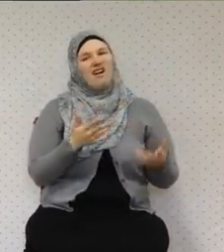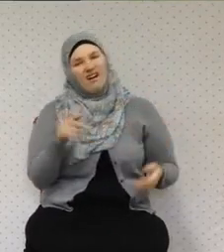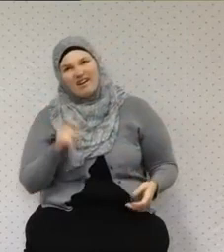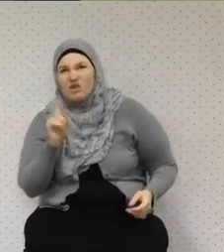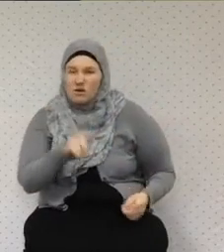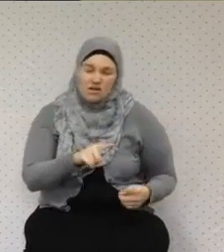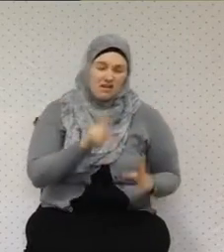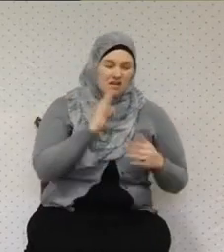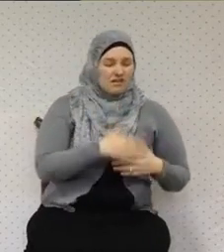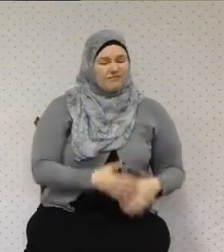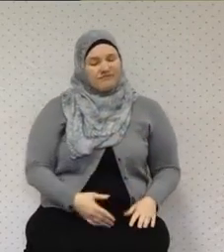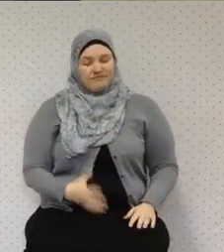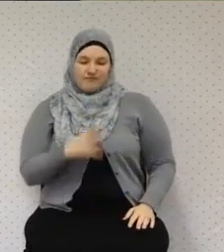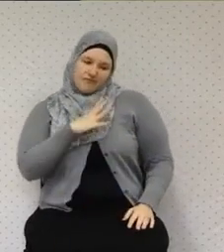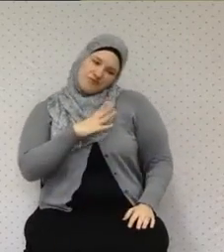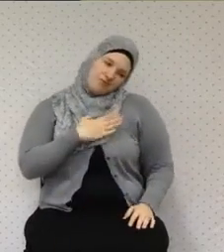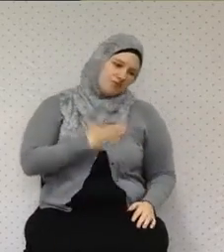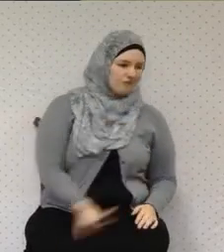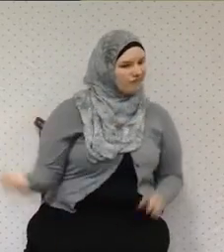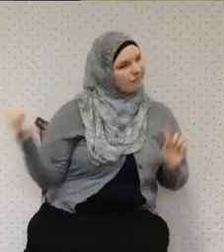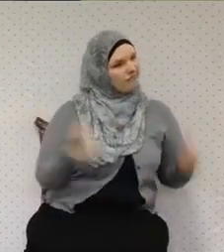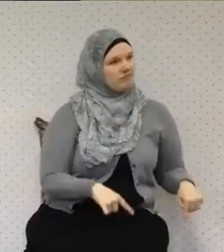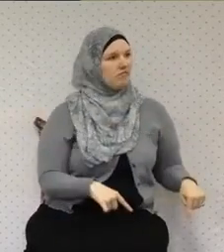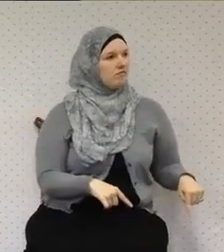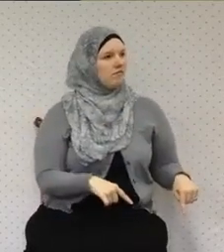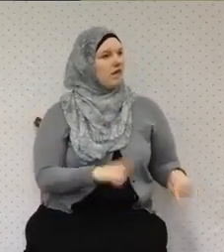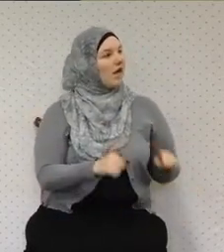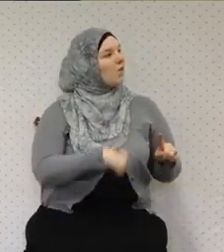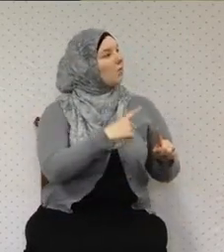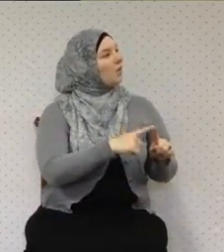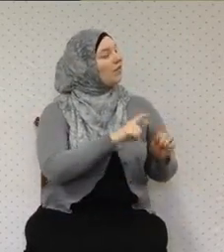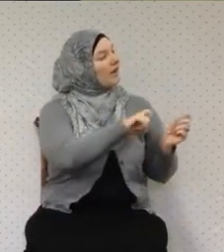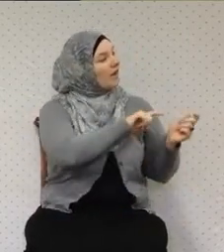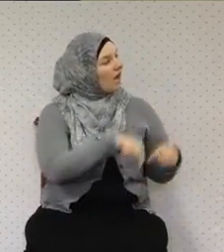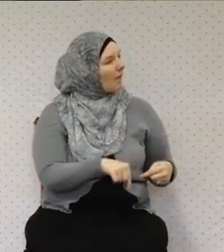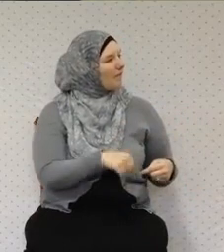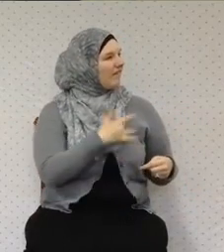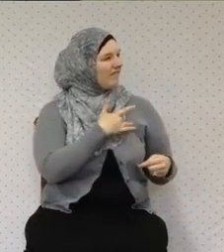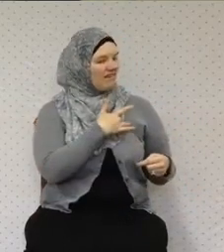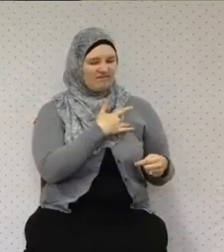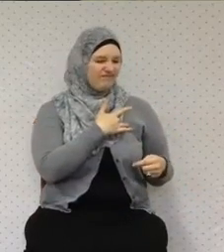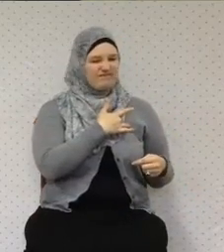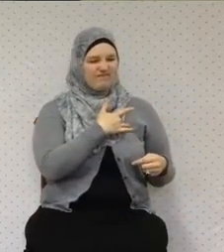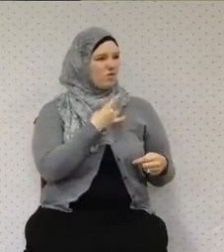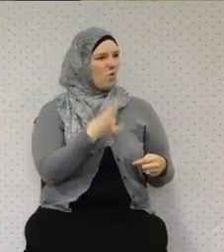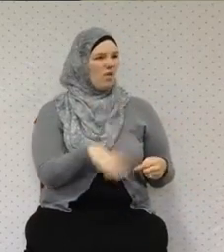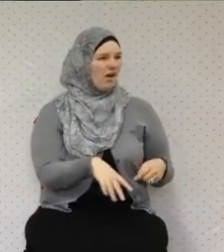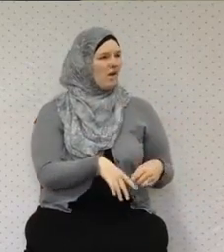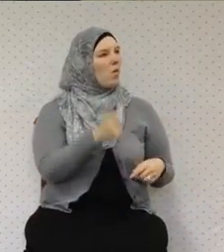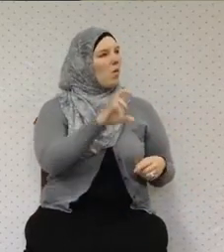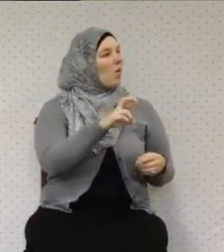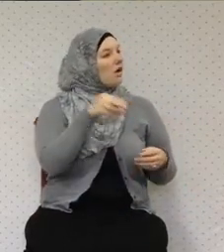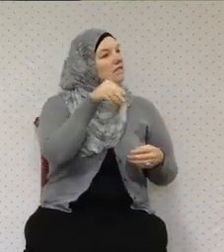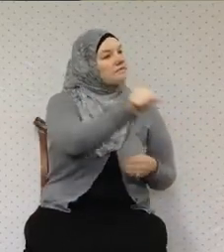reluctant. And when they spend, they are equally reluctant and they hate it. They keep counting the